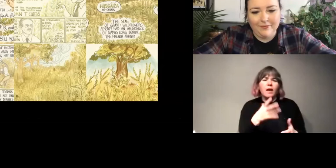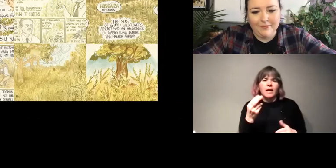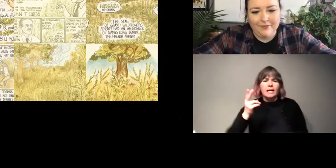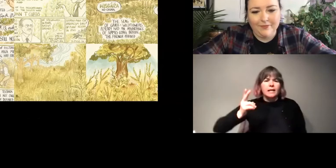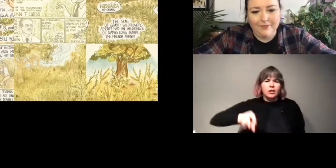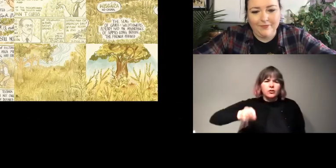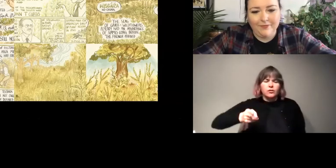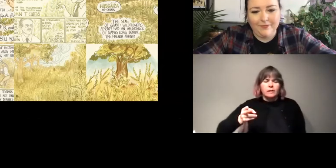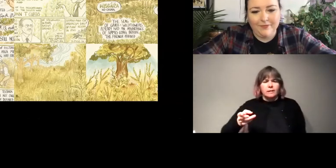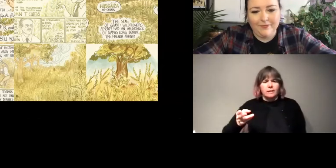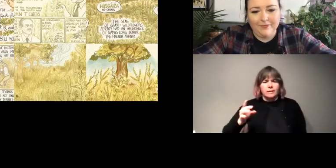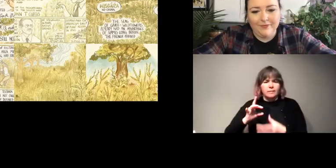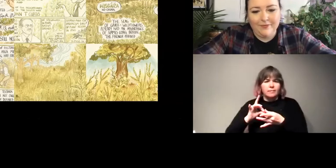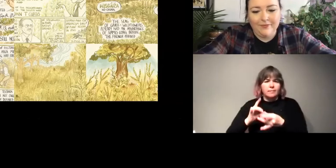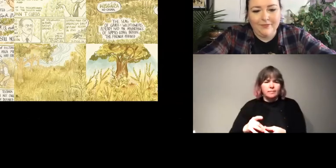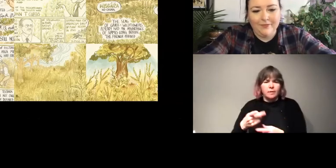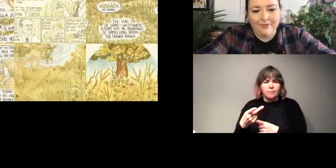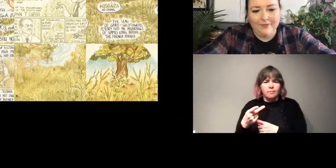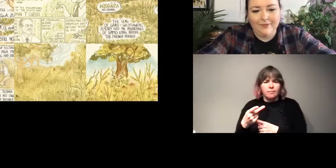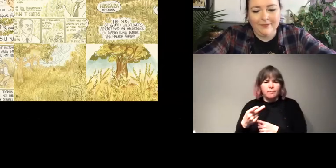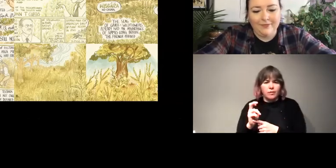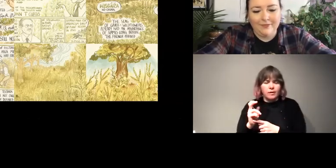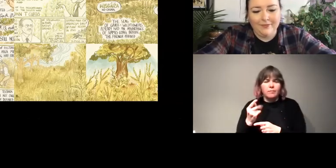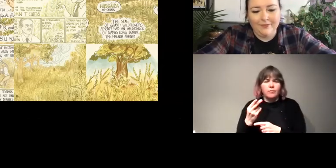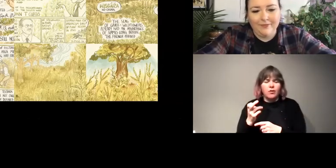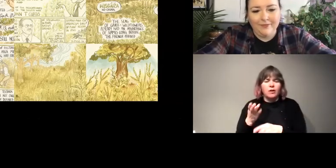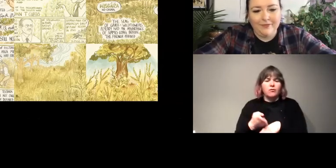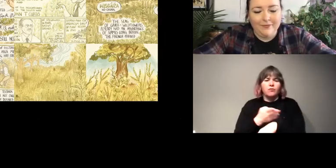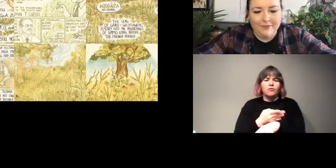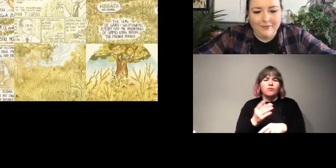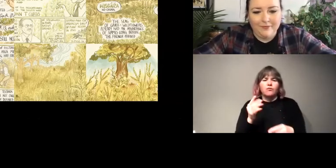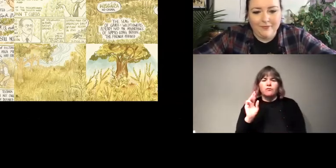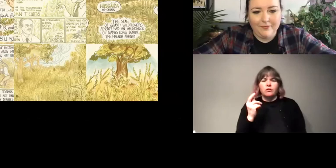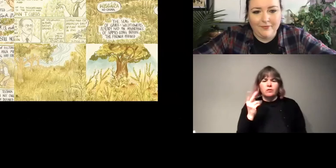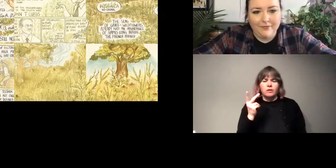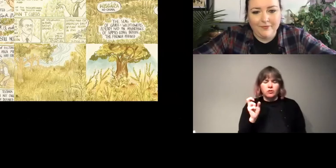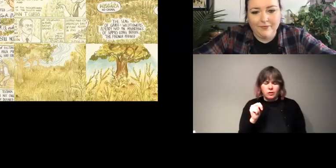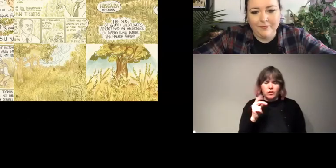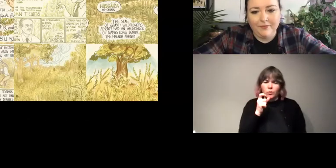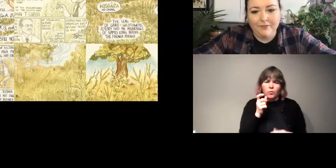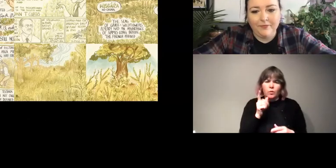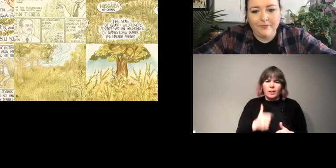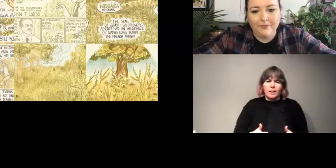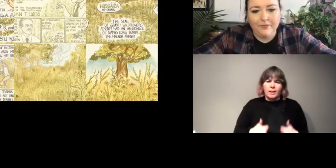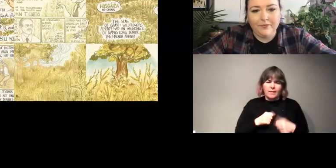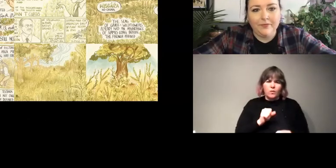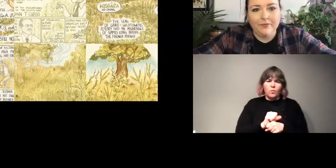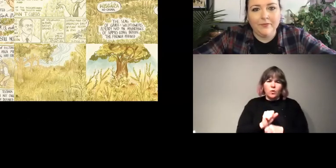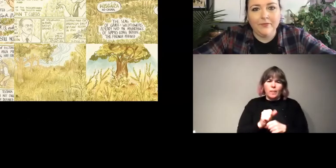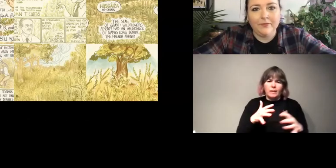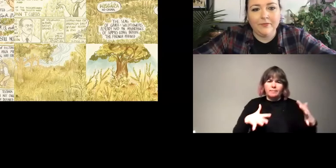history on prairie restoration, and all the people who have lived and worked in these